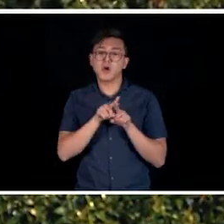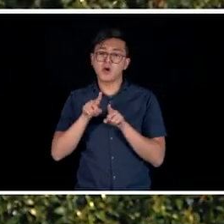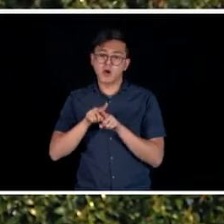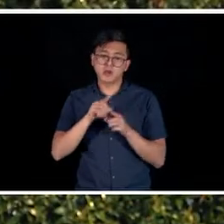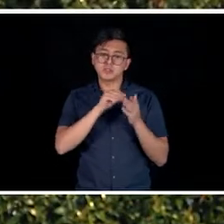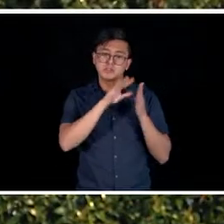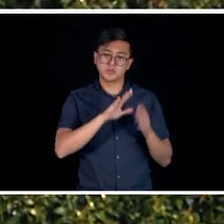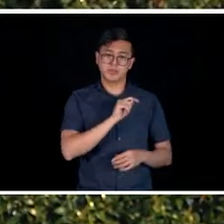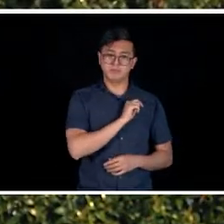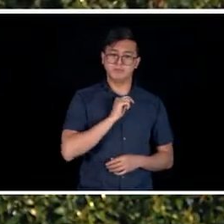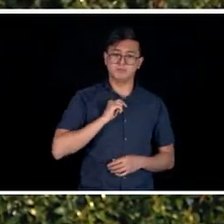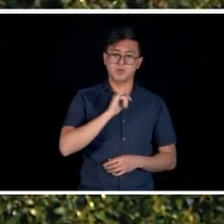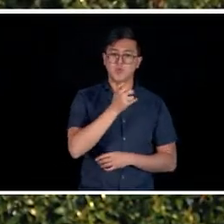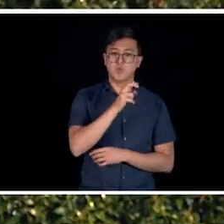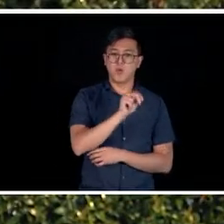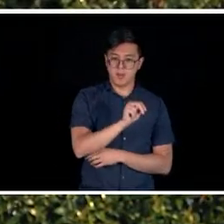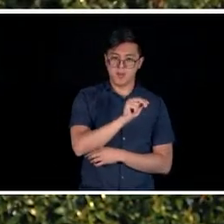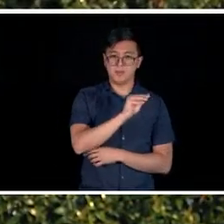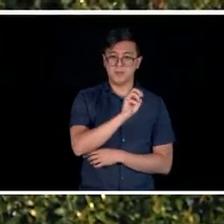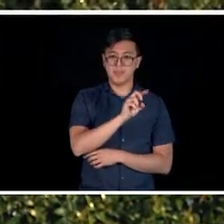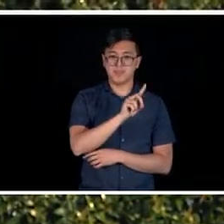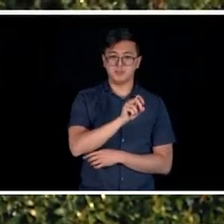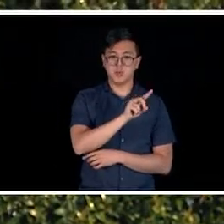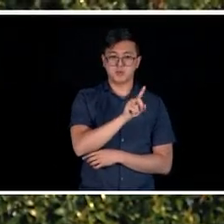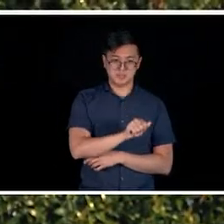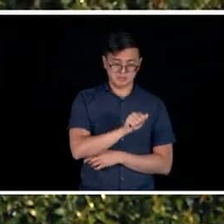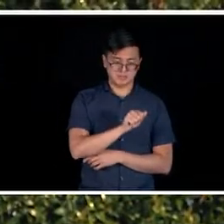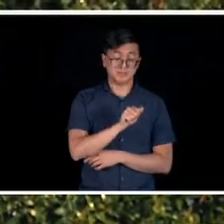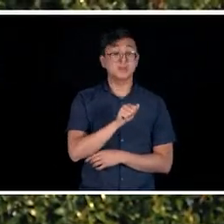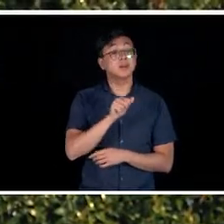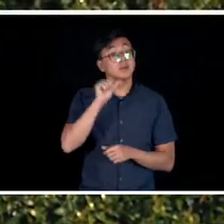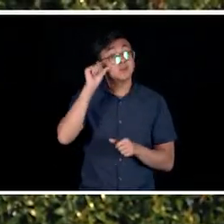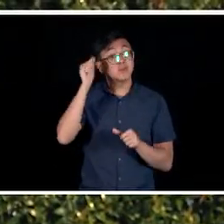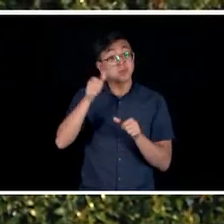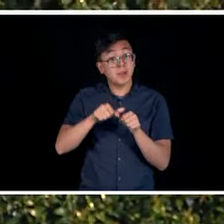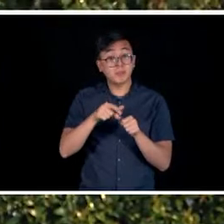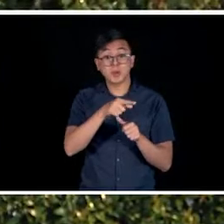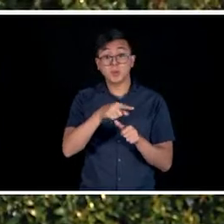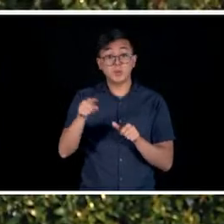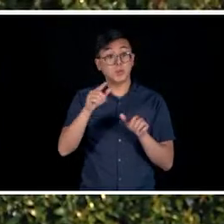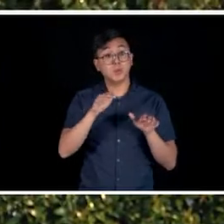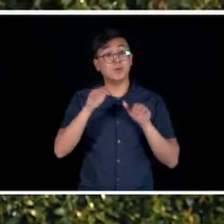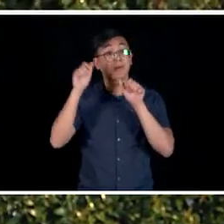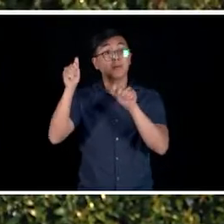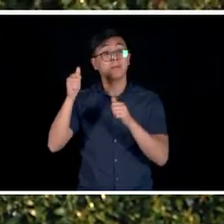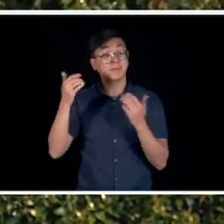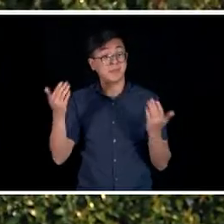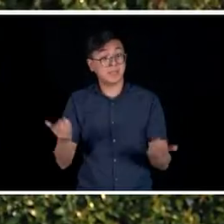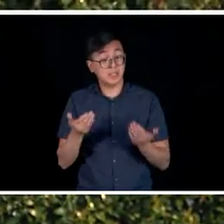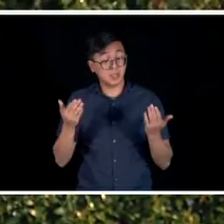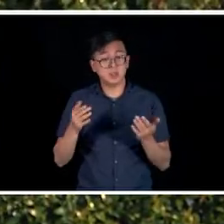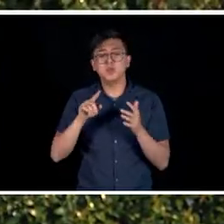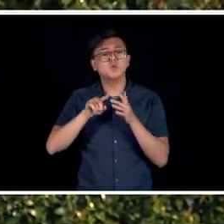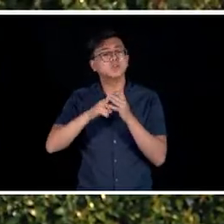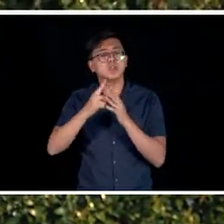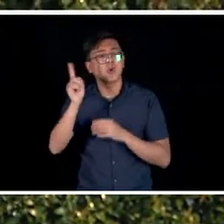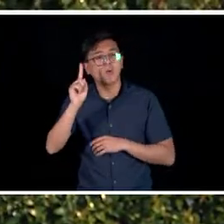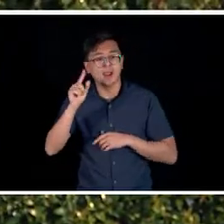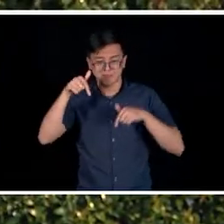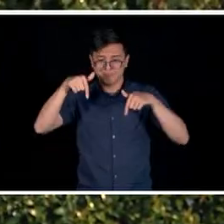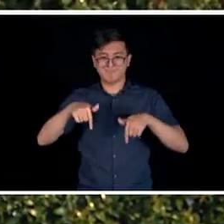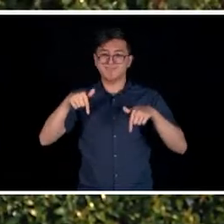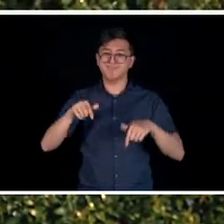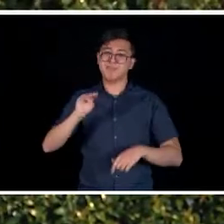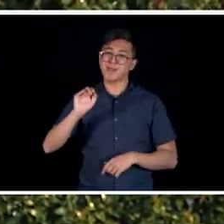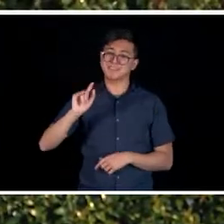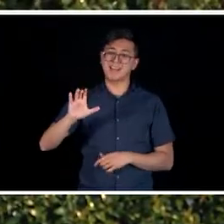Juan Mendoza. So, remember as you go forward that you started here at Mount SAC. Come back and visit